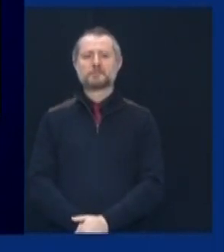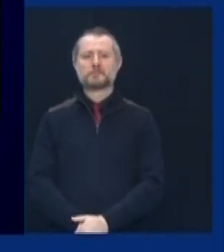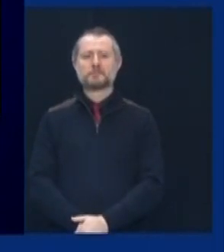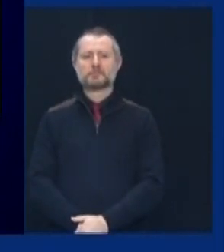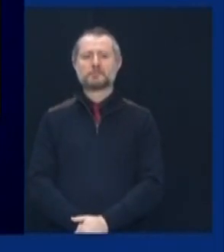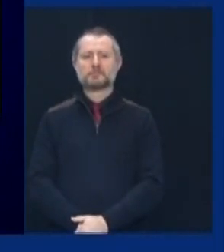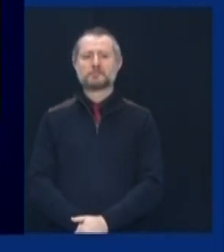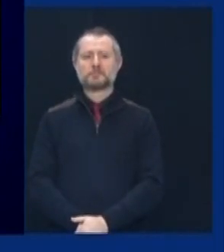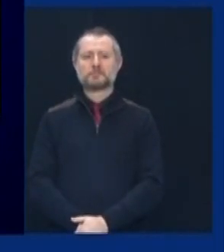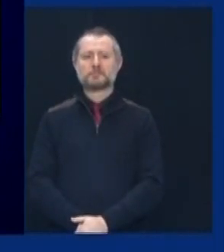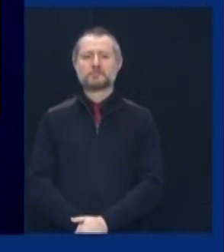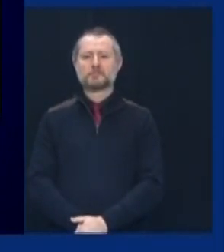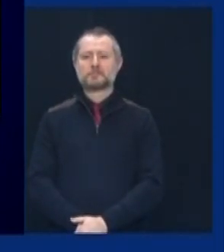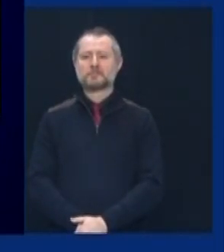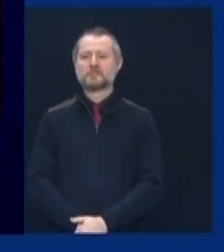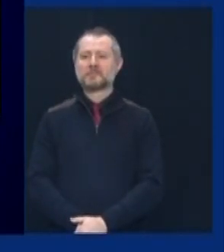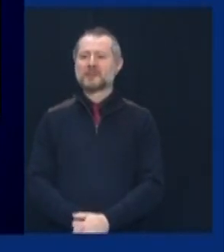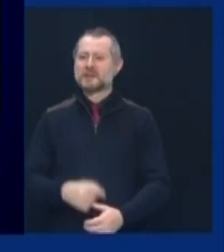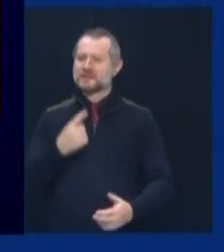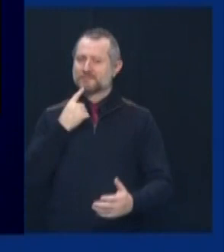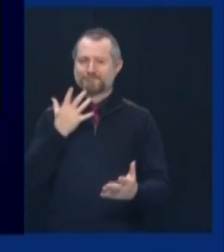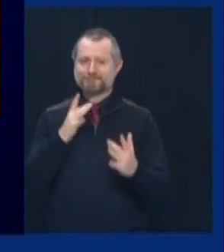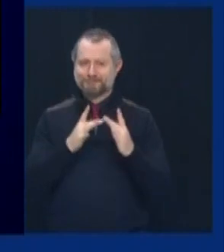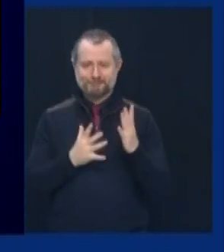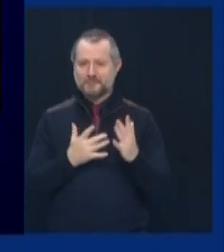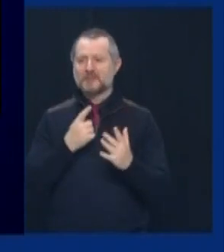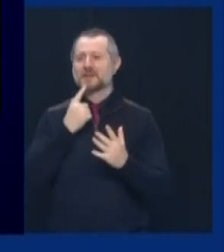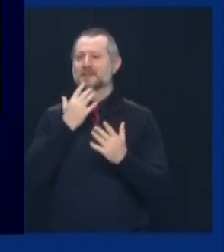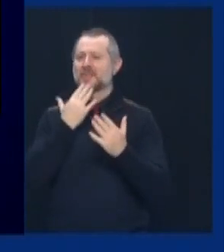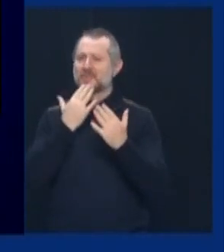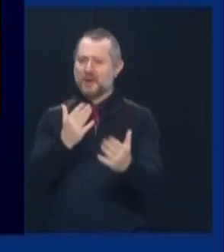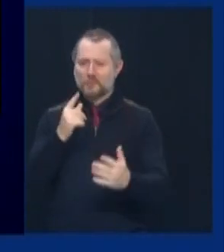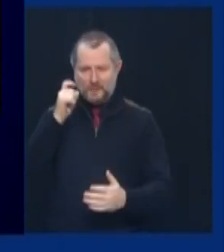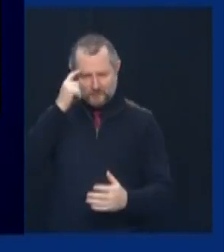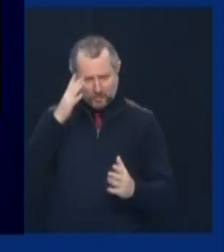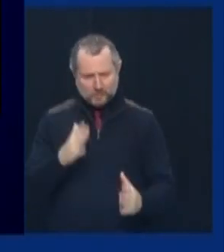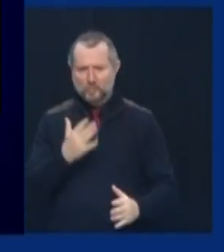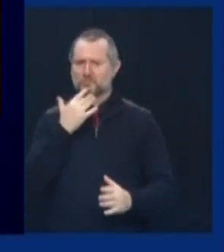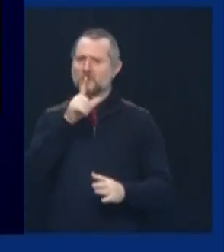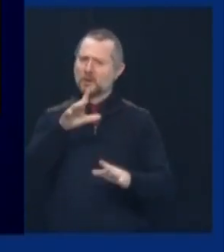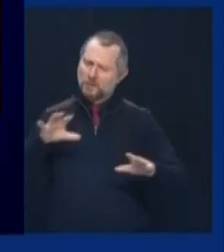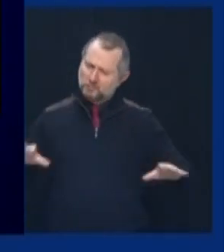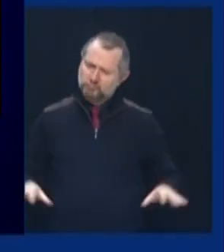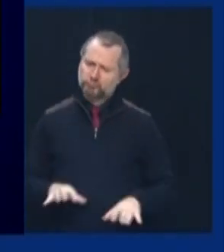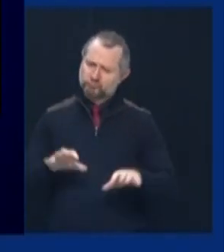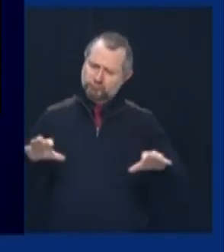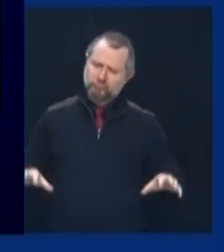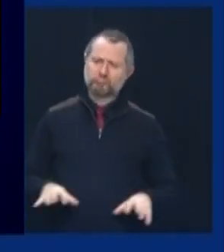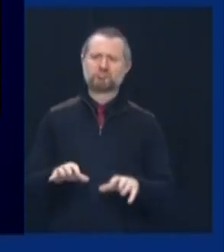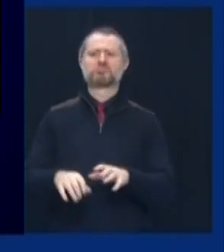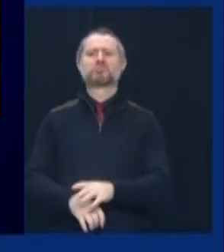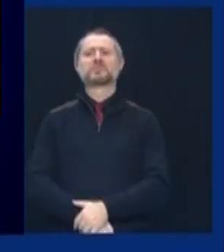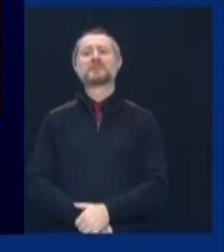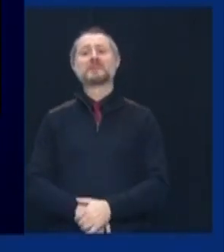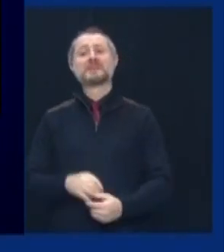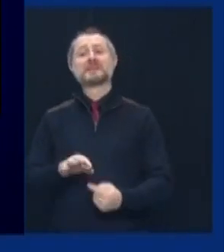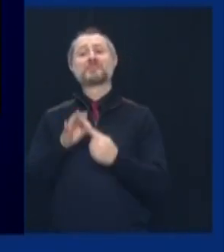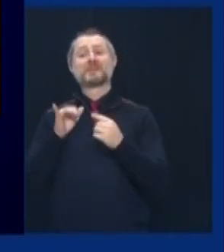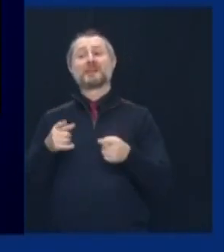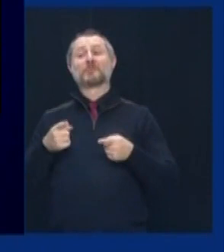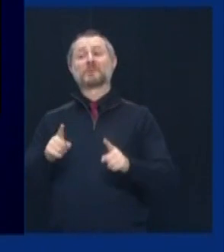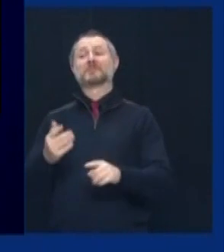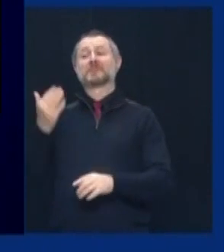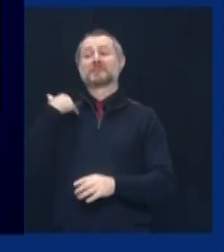but I want to say thank you for meeting with us, Governor. Thank you for your effort, as my colleague said, particularly during the early days